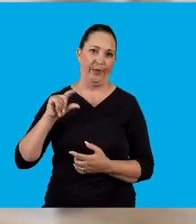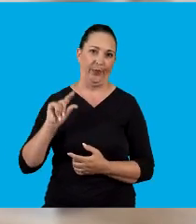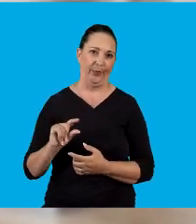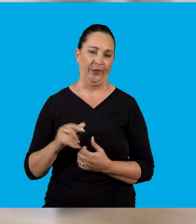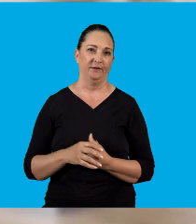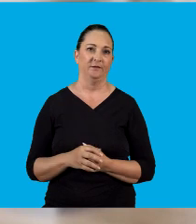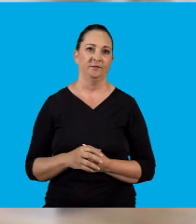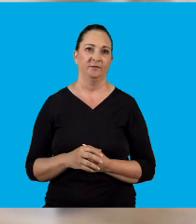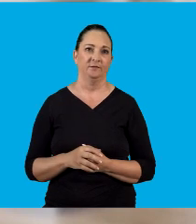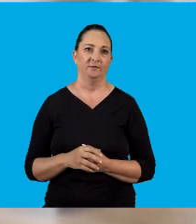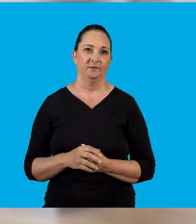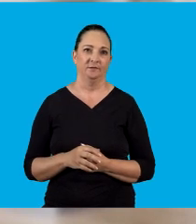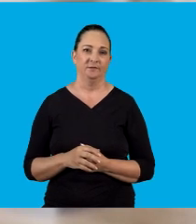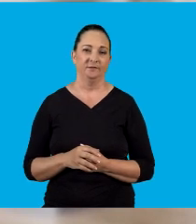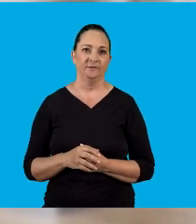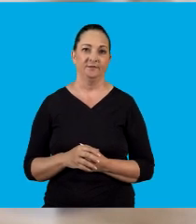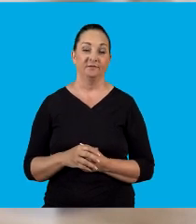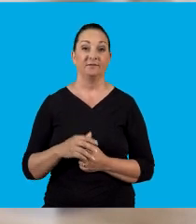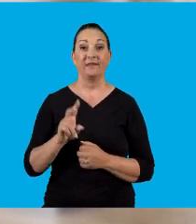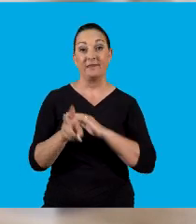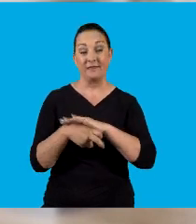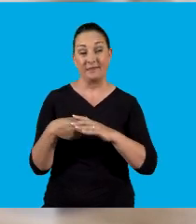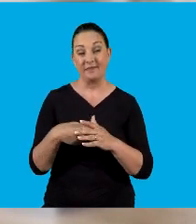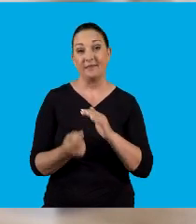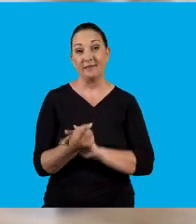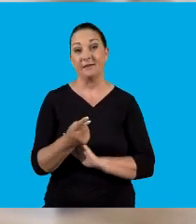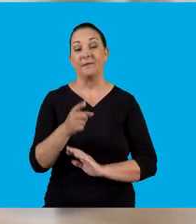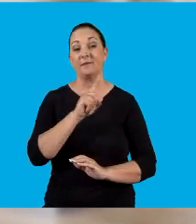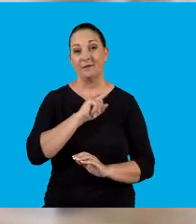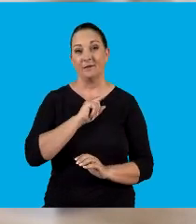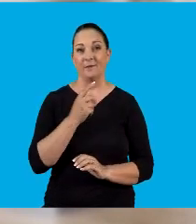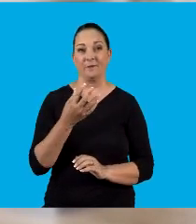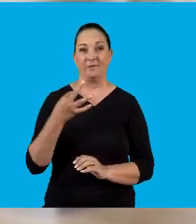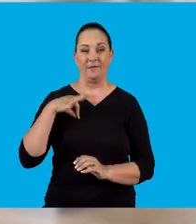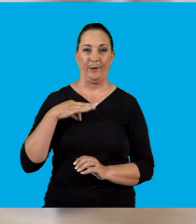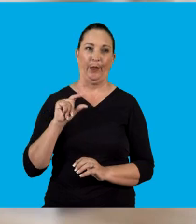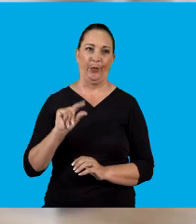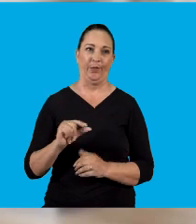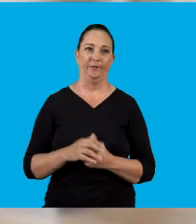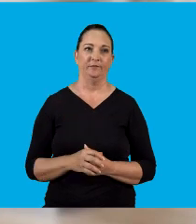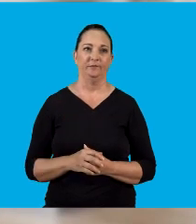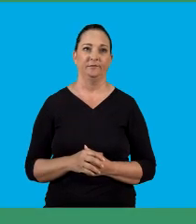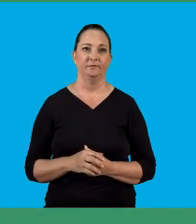business. We are going to have low profits because of theft that is happening inside the business.